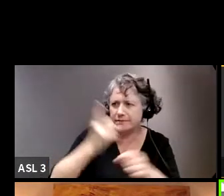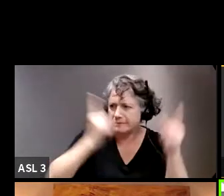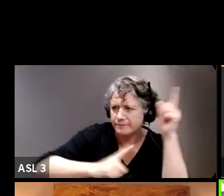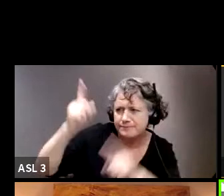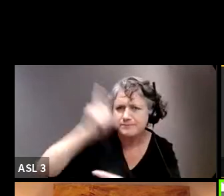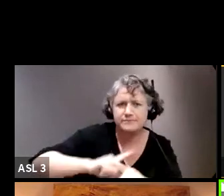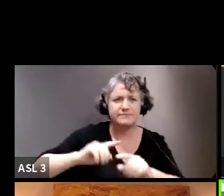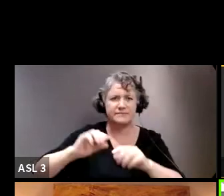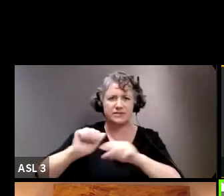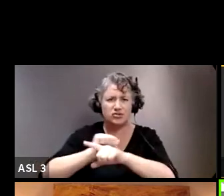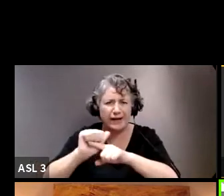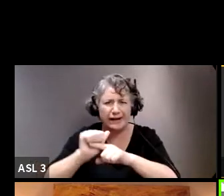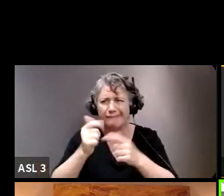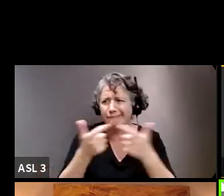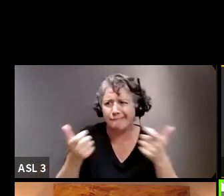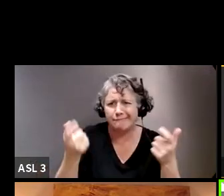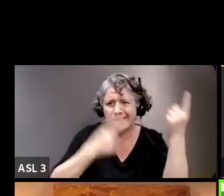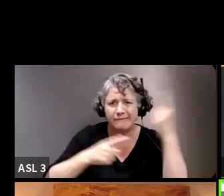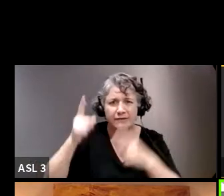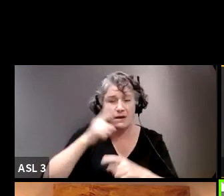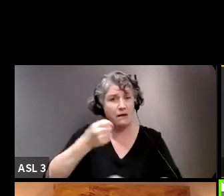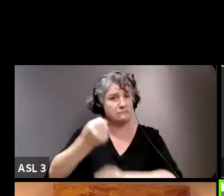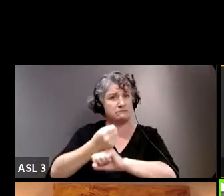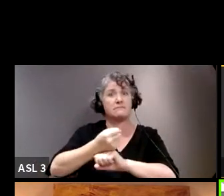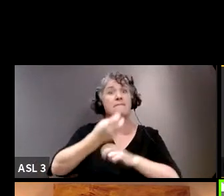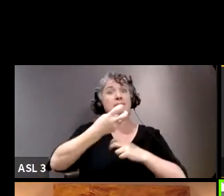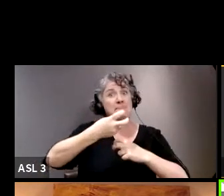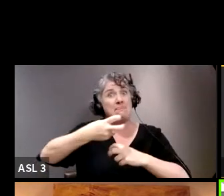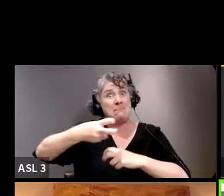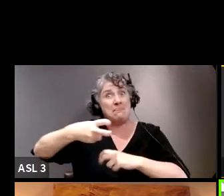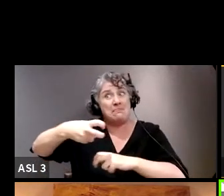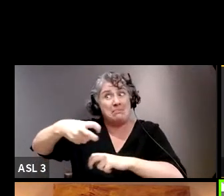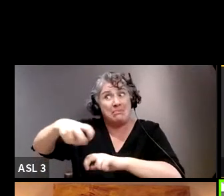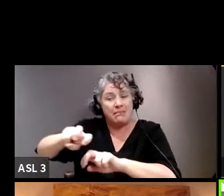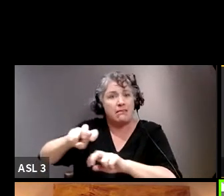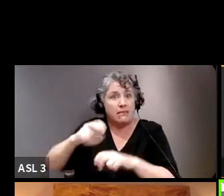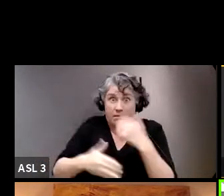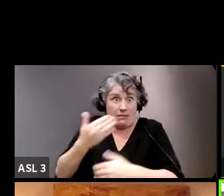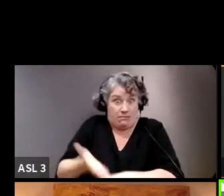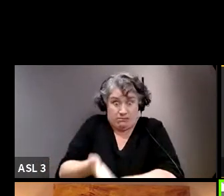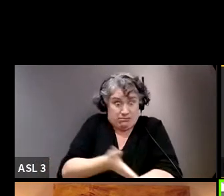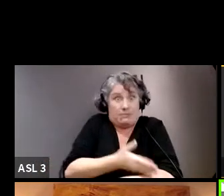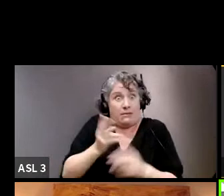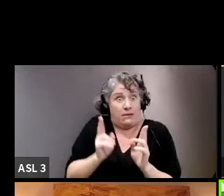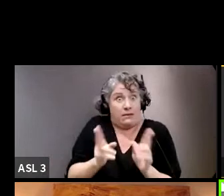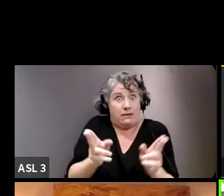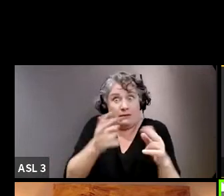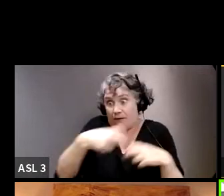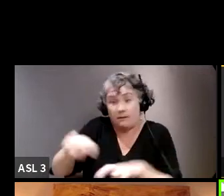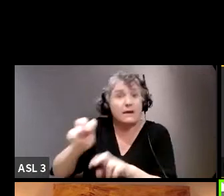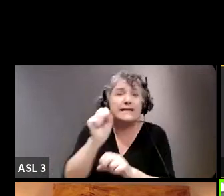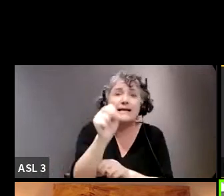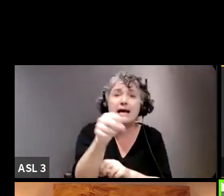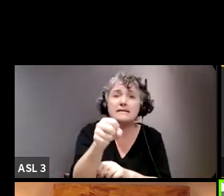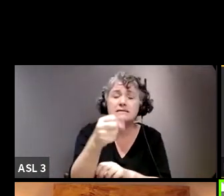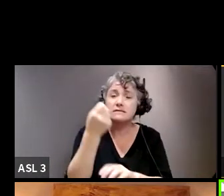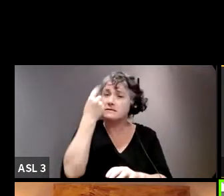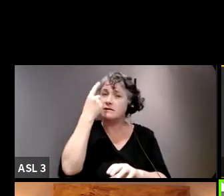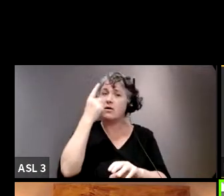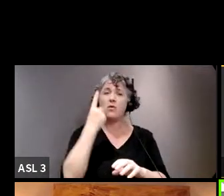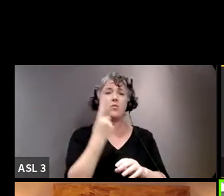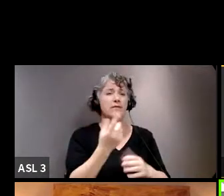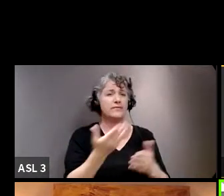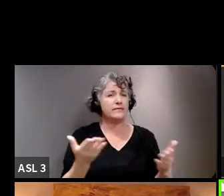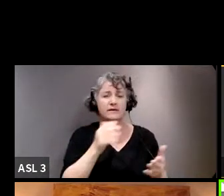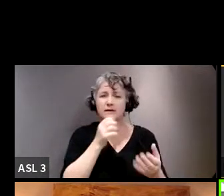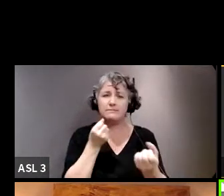for that let's keep moving in that direction and let's accelerate that if possible what i am not for is the part of the